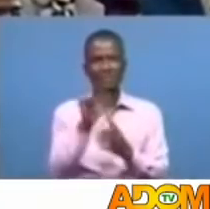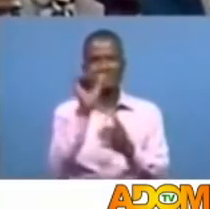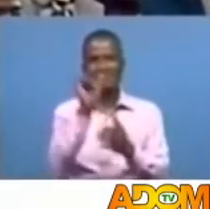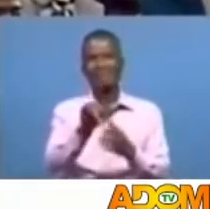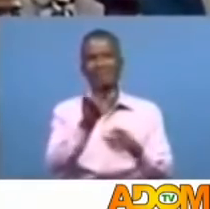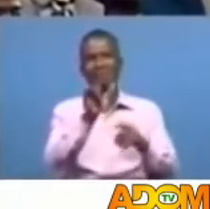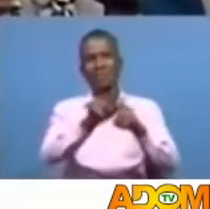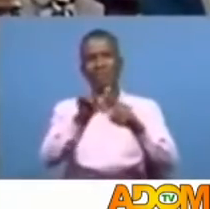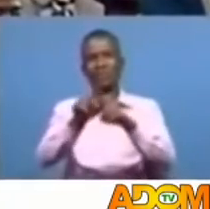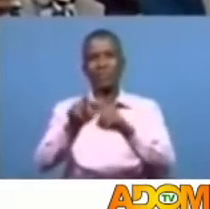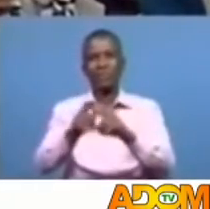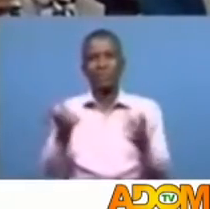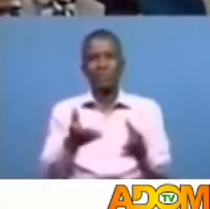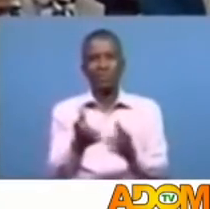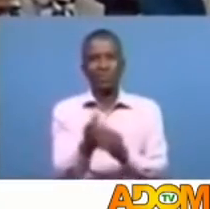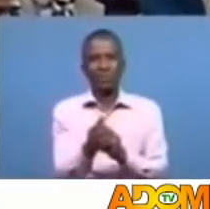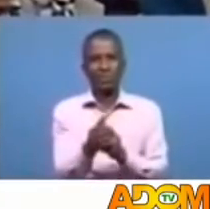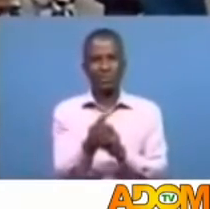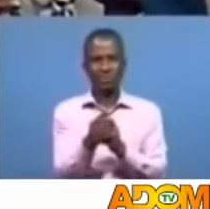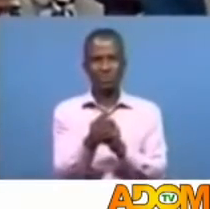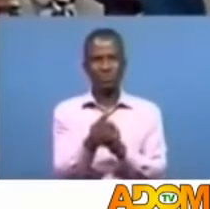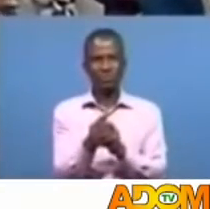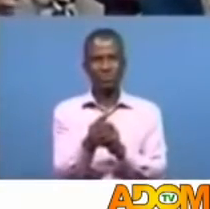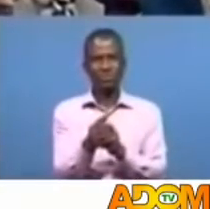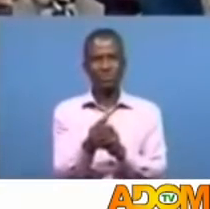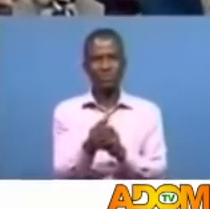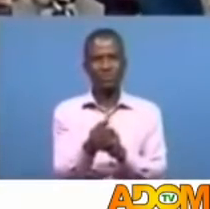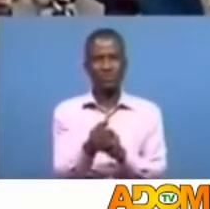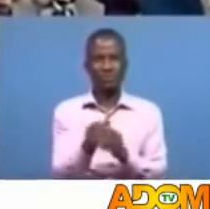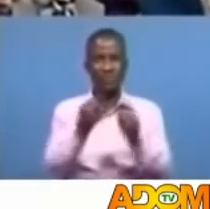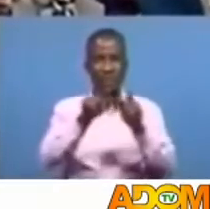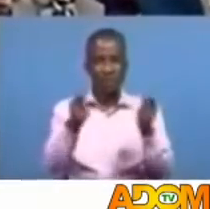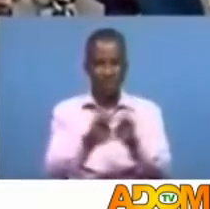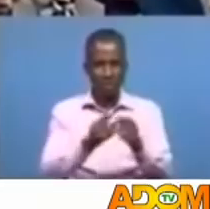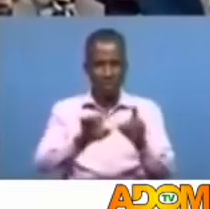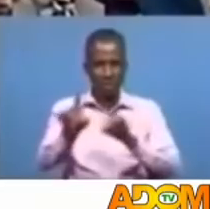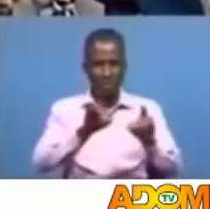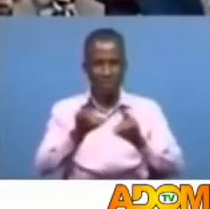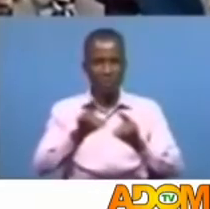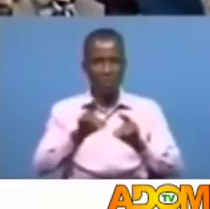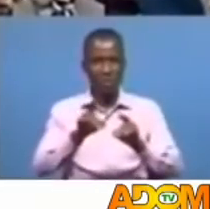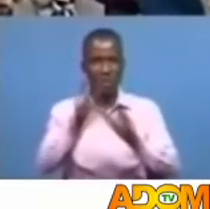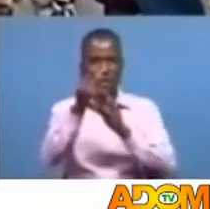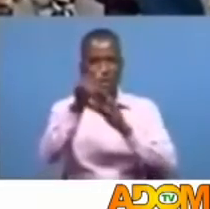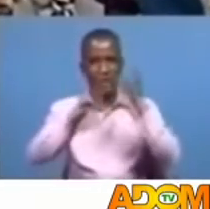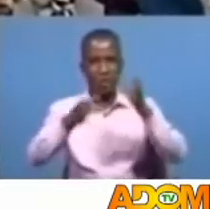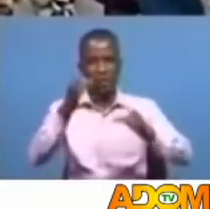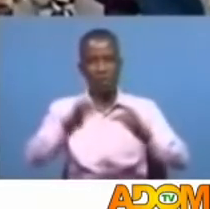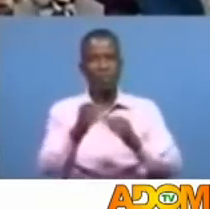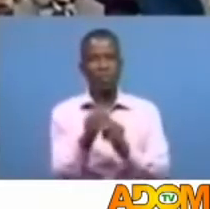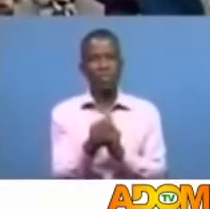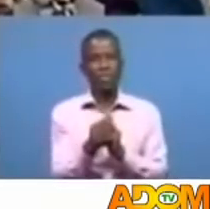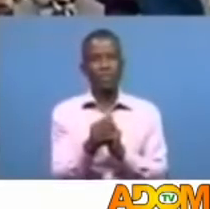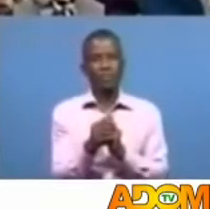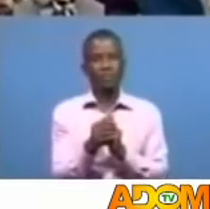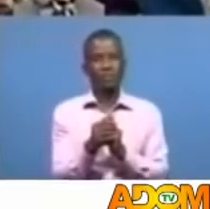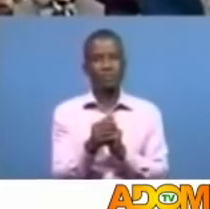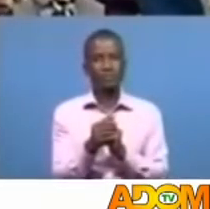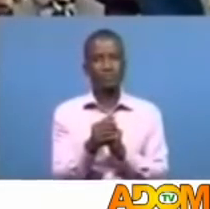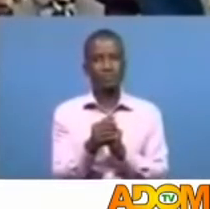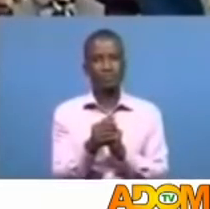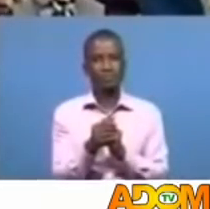words in respect of the best traditions of the bar evoke some